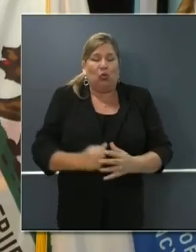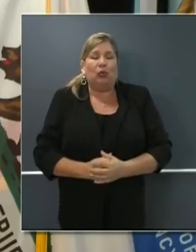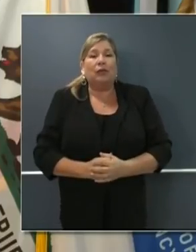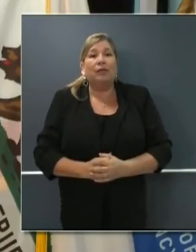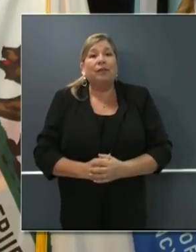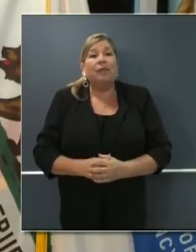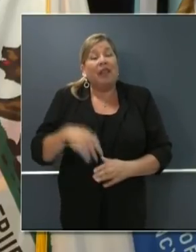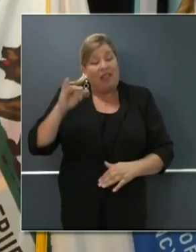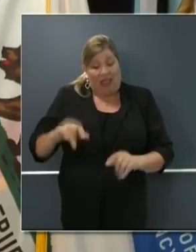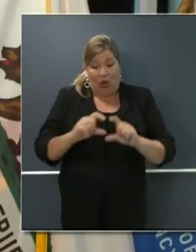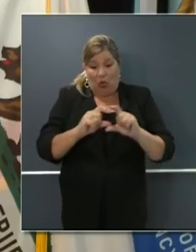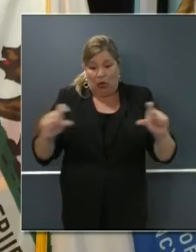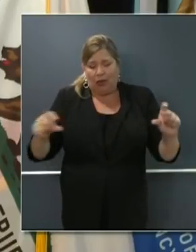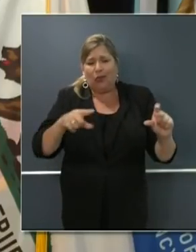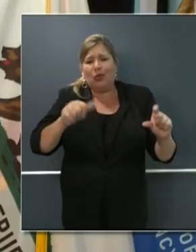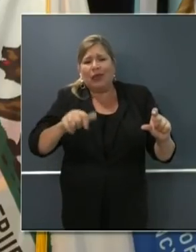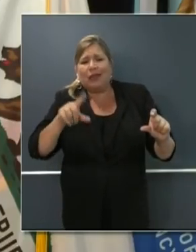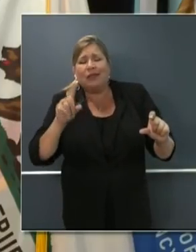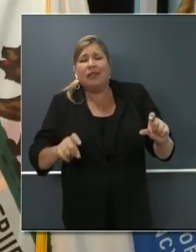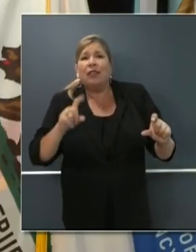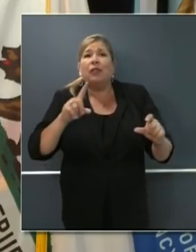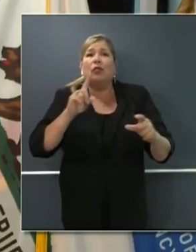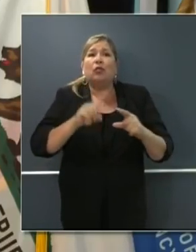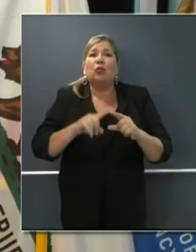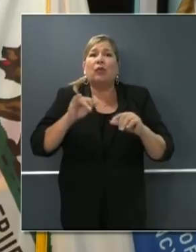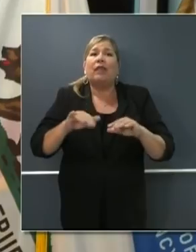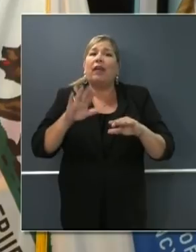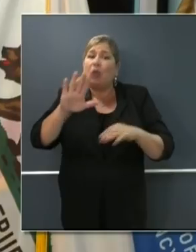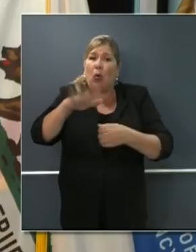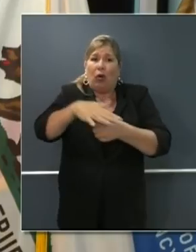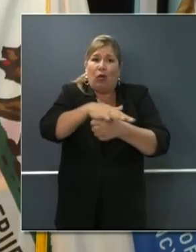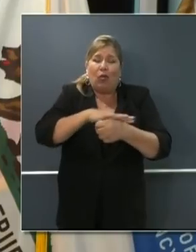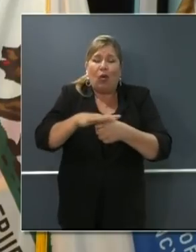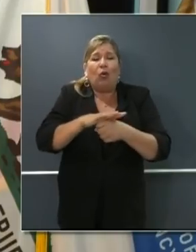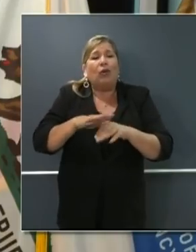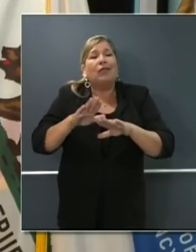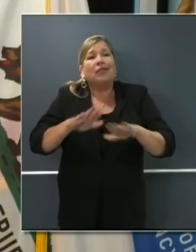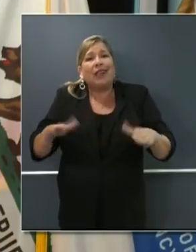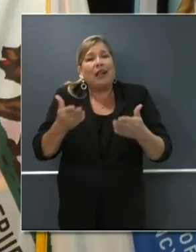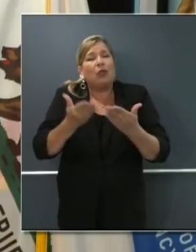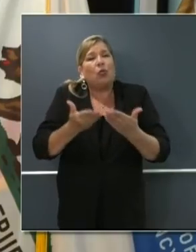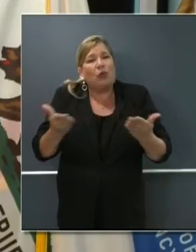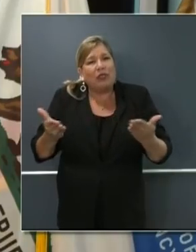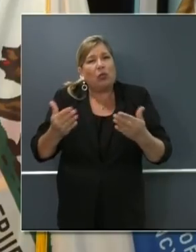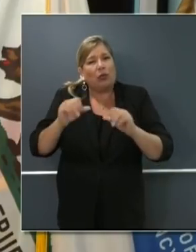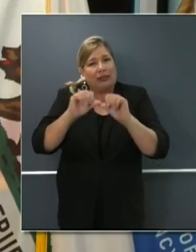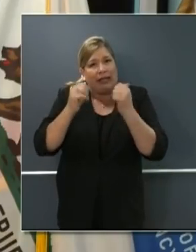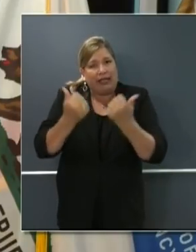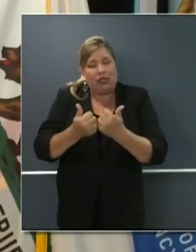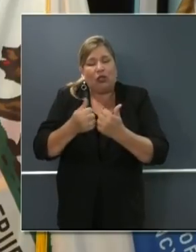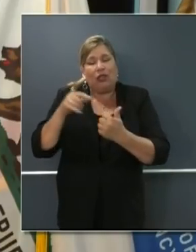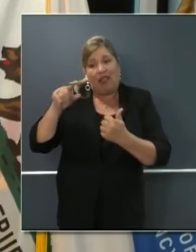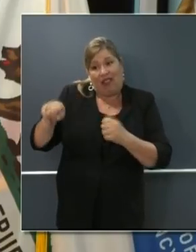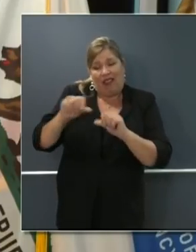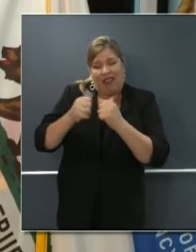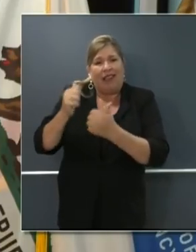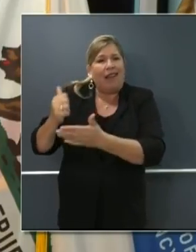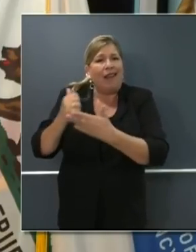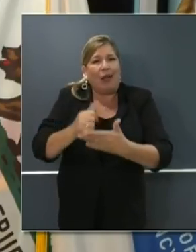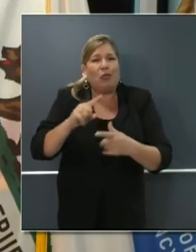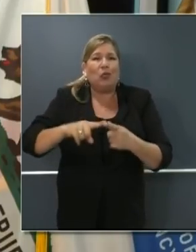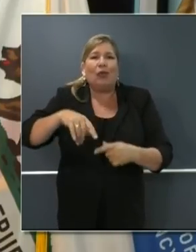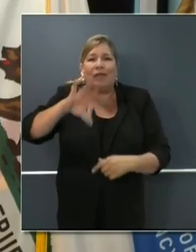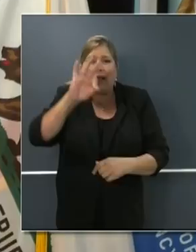referral agency who can help you navigate and answer additional questions that might be helpful to you as you're looking for child care for your family.